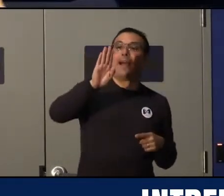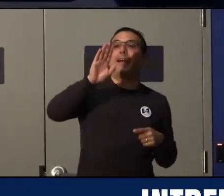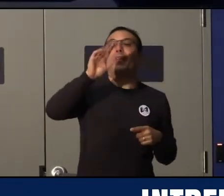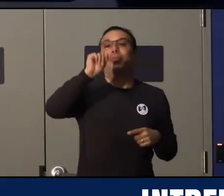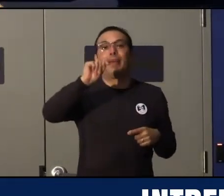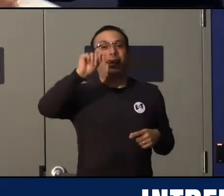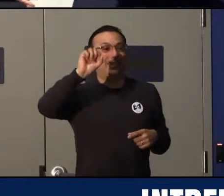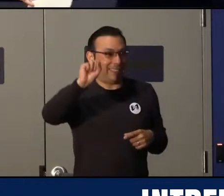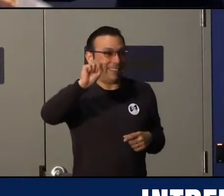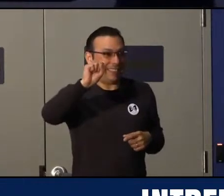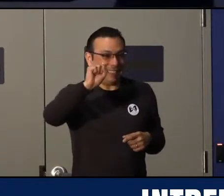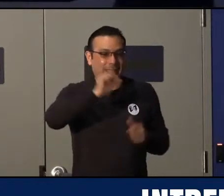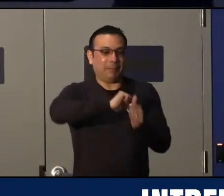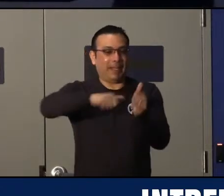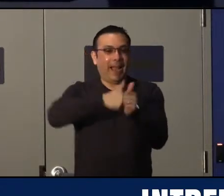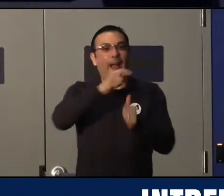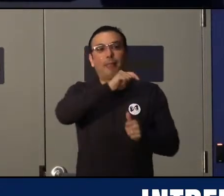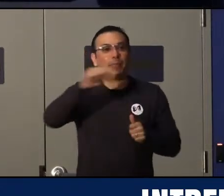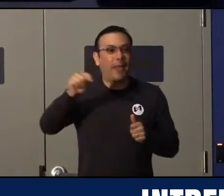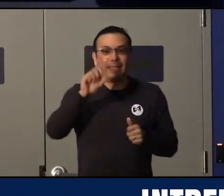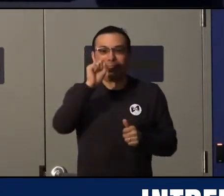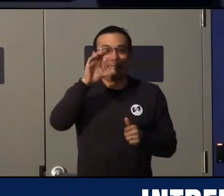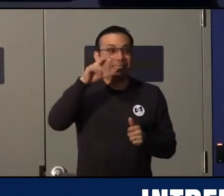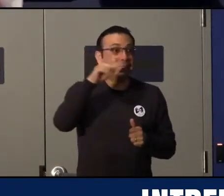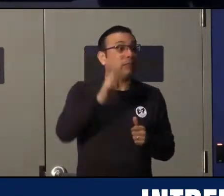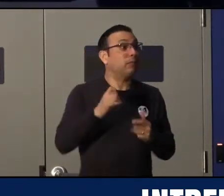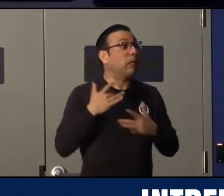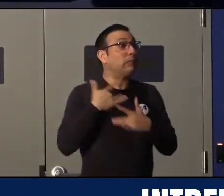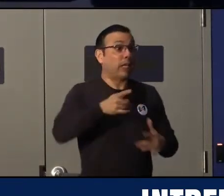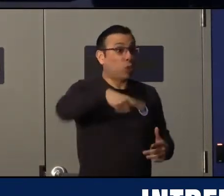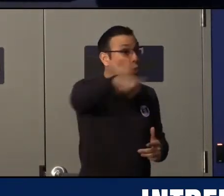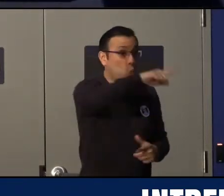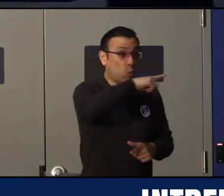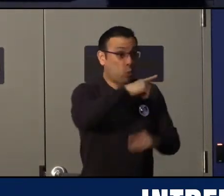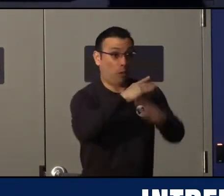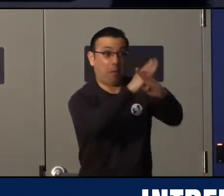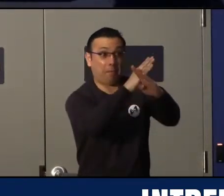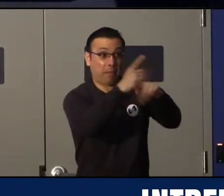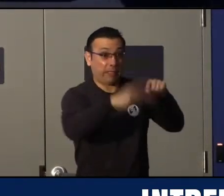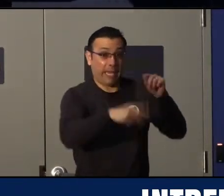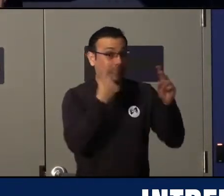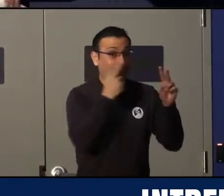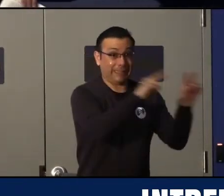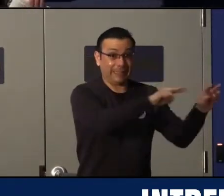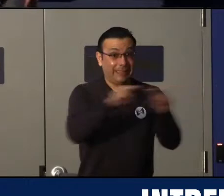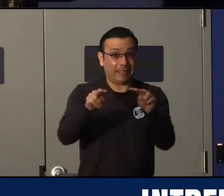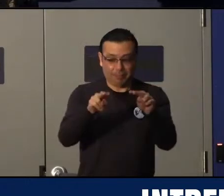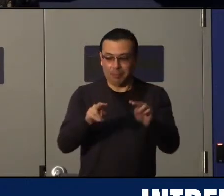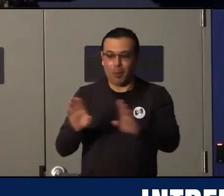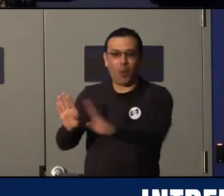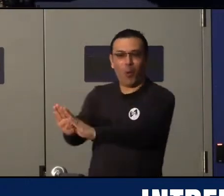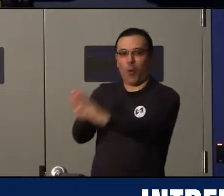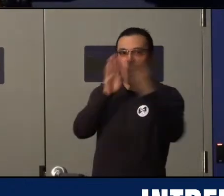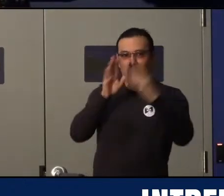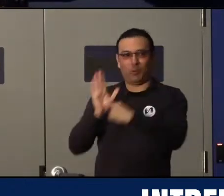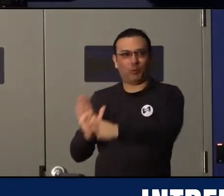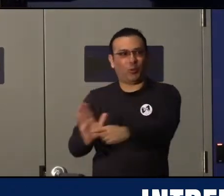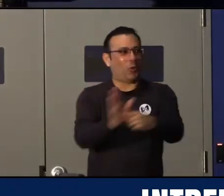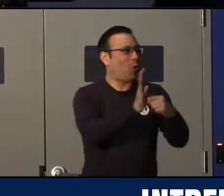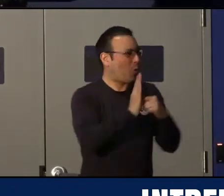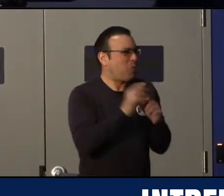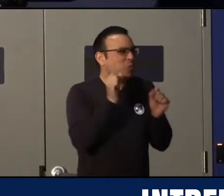of the areas that are actually off limits to the public. So be sure to come back and check that out and keep your eyes peeled for our public program